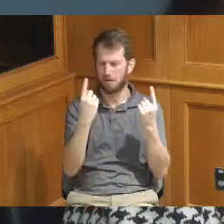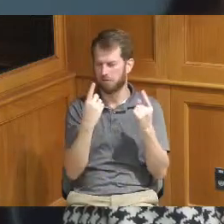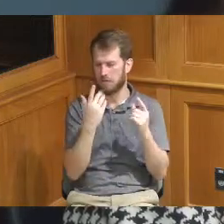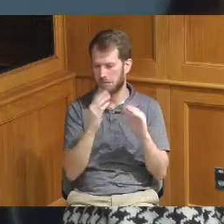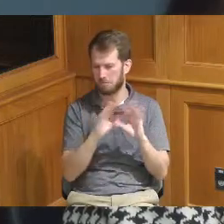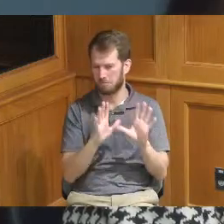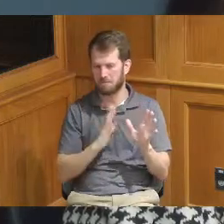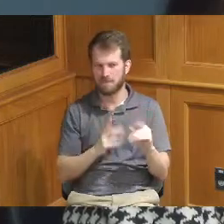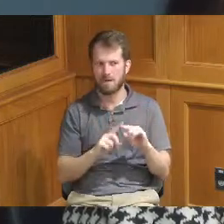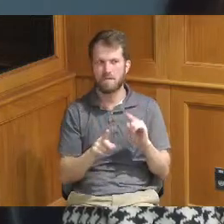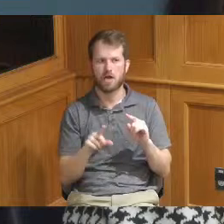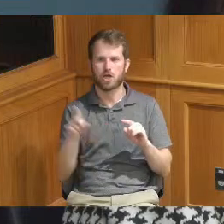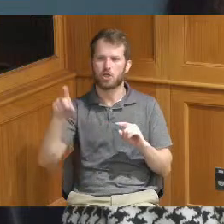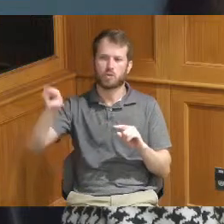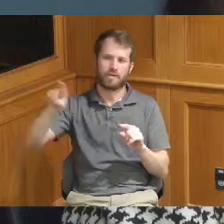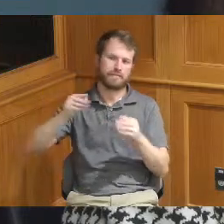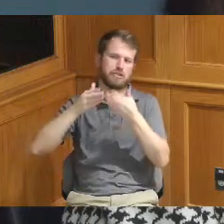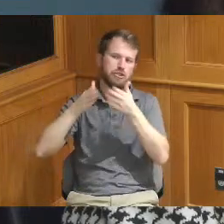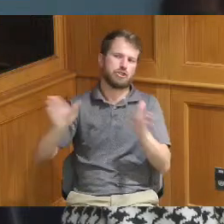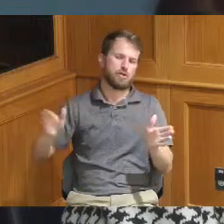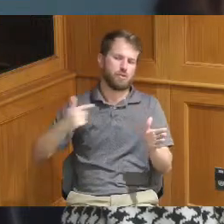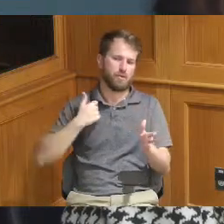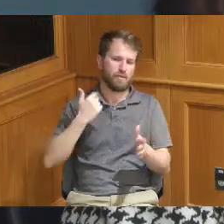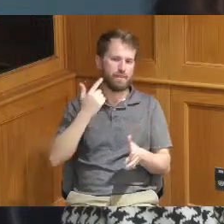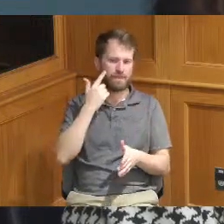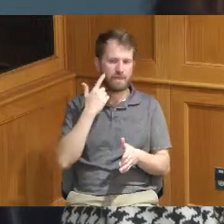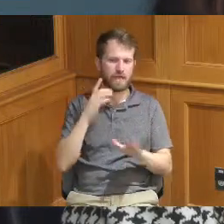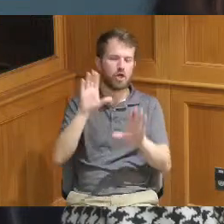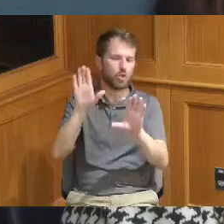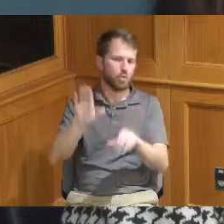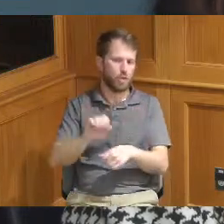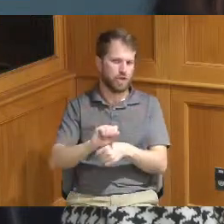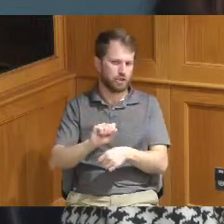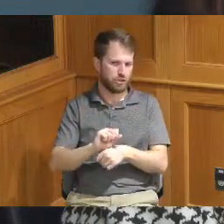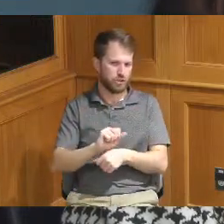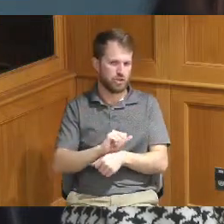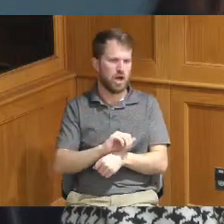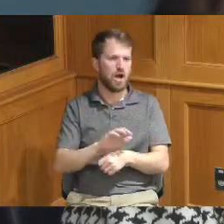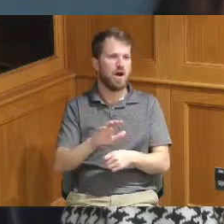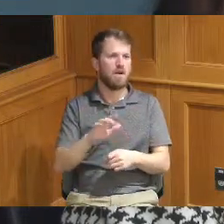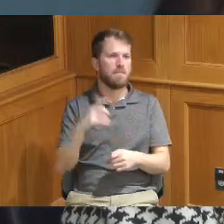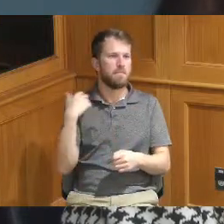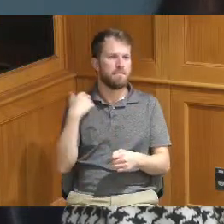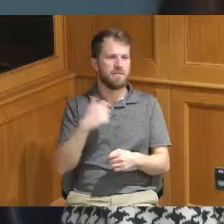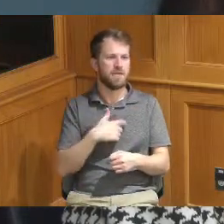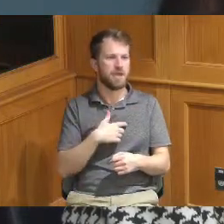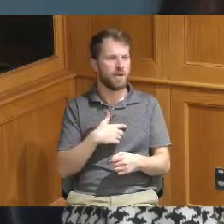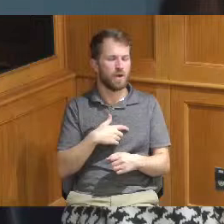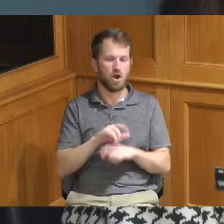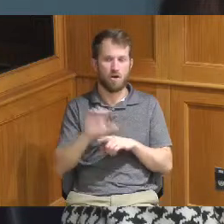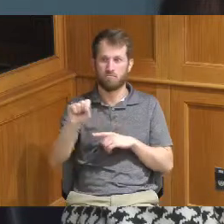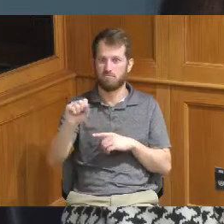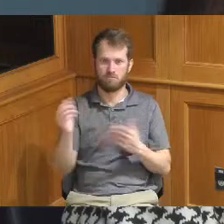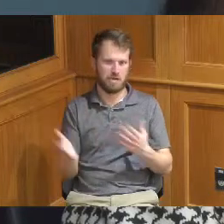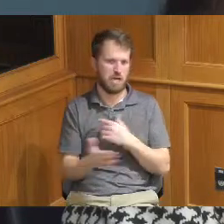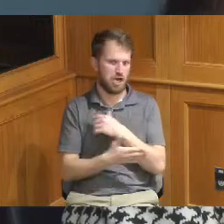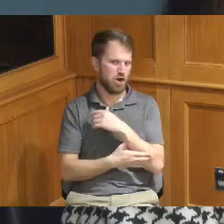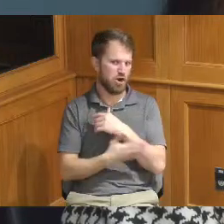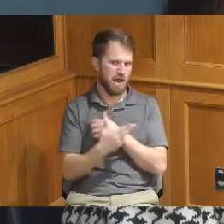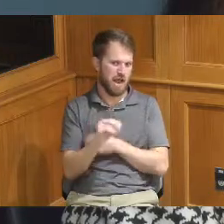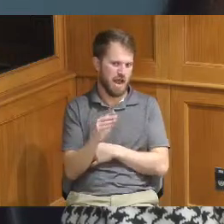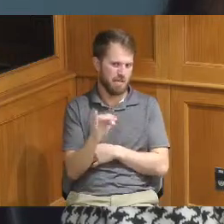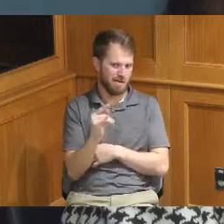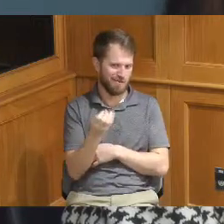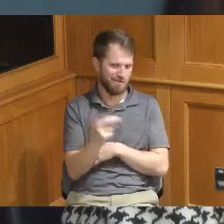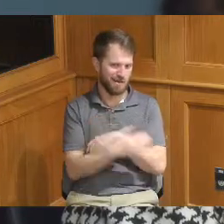I think you guys just in general have just done a great job, and we are far ahead down here in Hamilton County, as was said earlier,